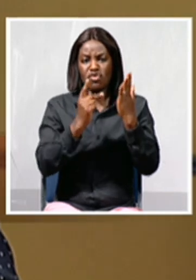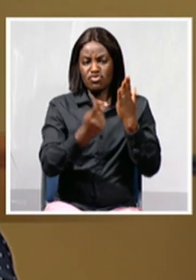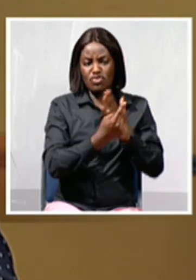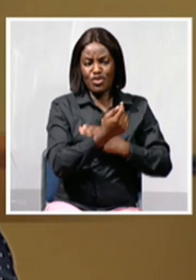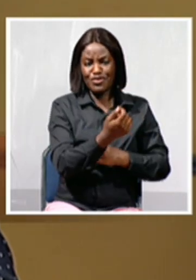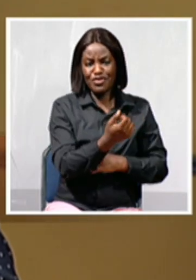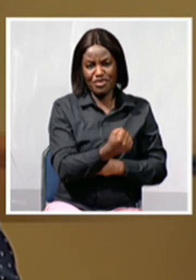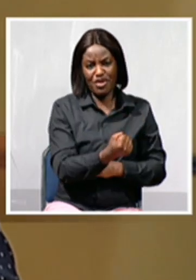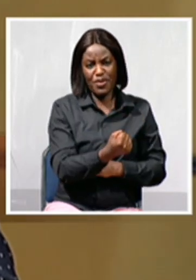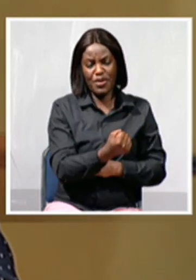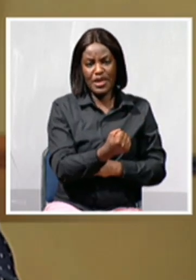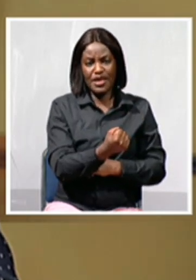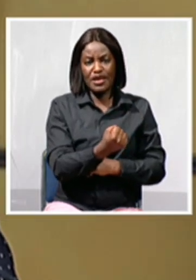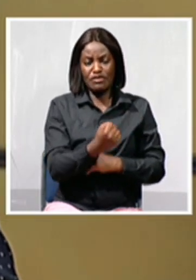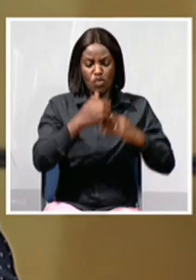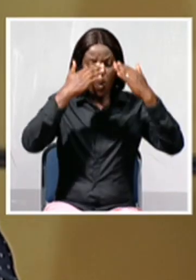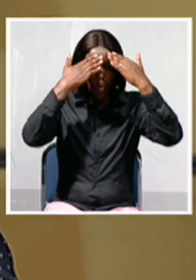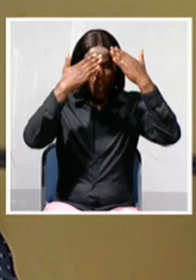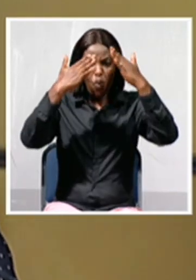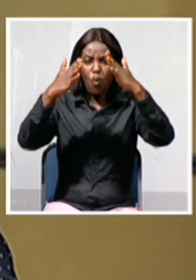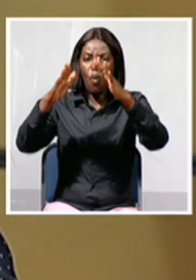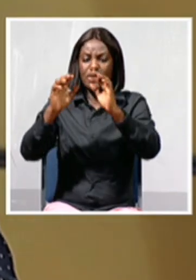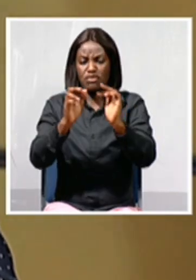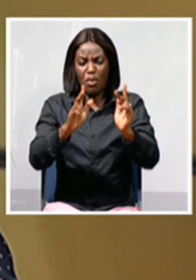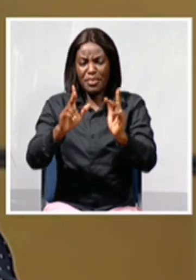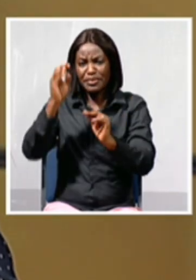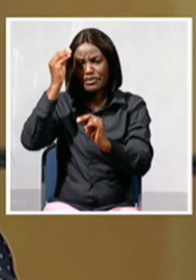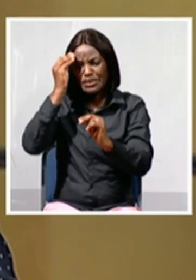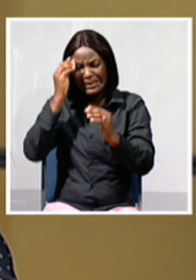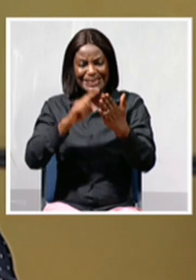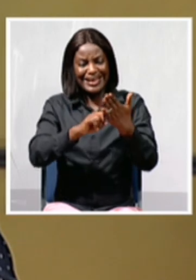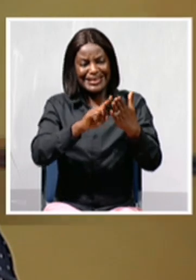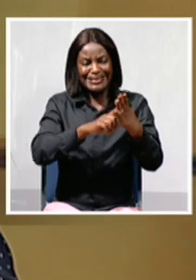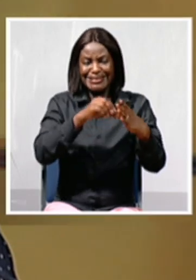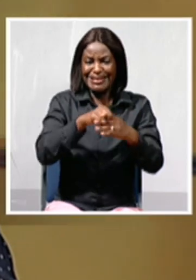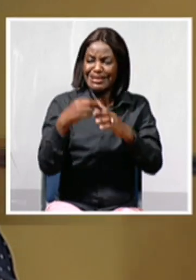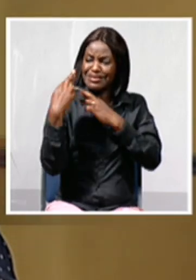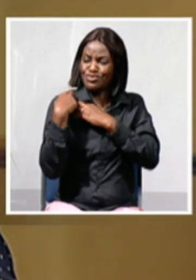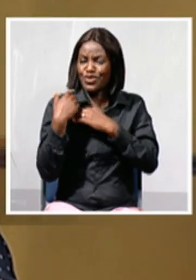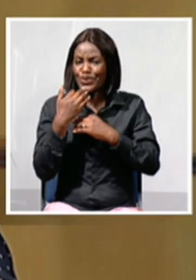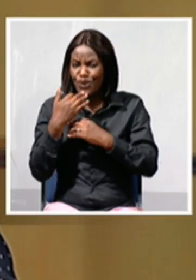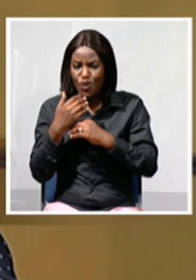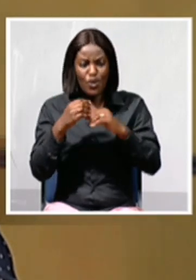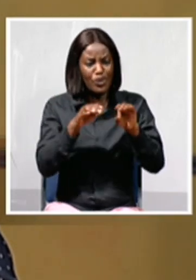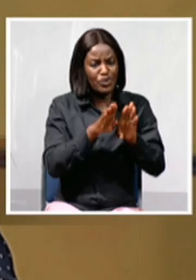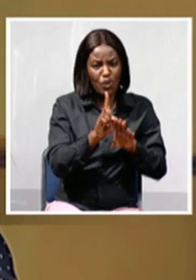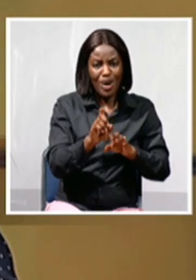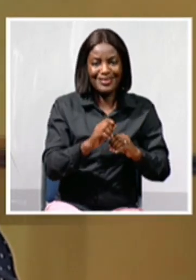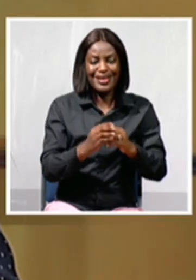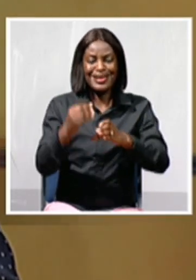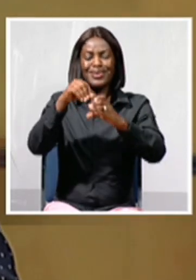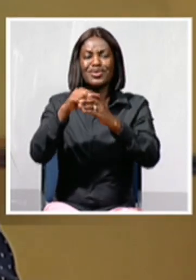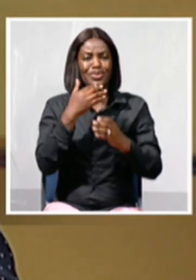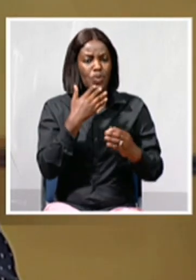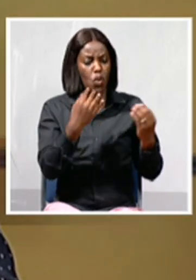of voter education. Currently, we also have another project going on where we are educating learners and students in terms